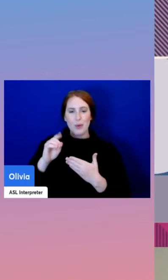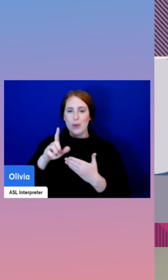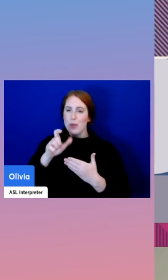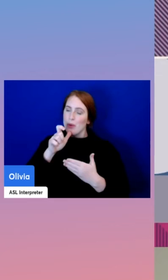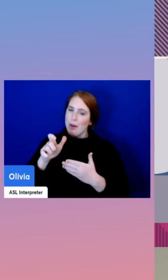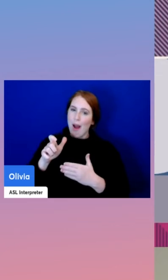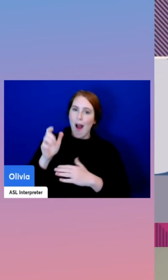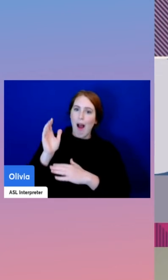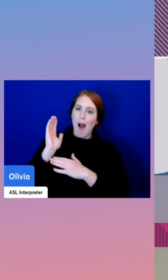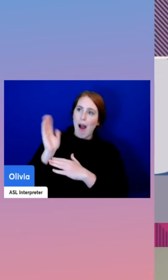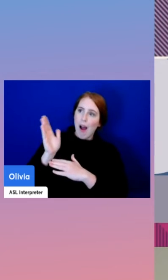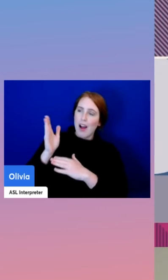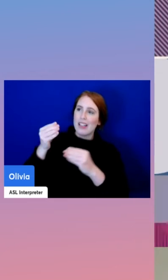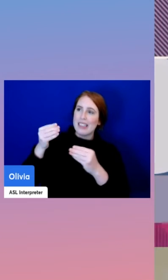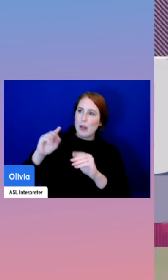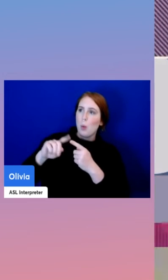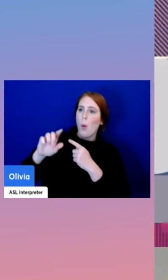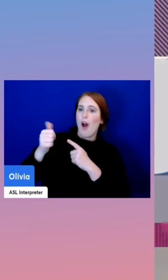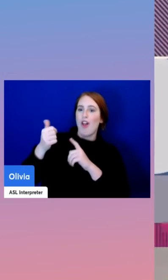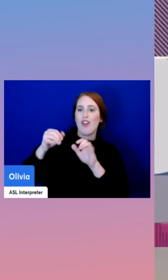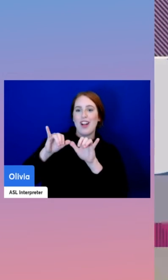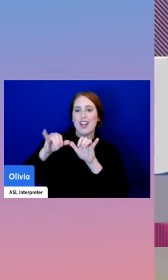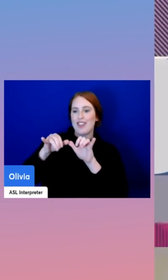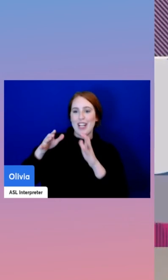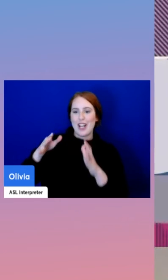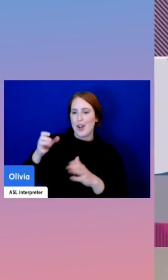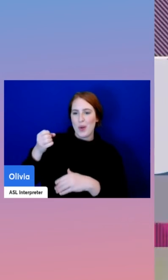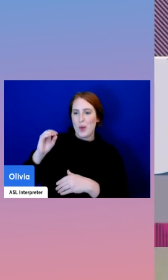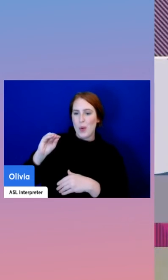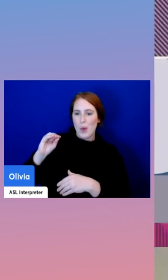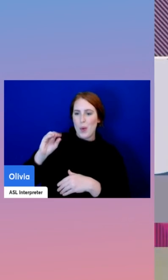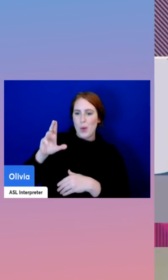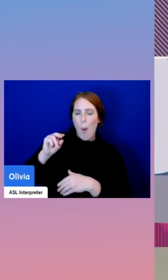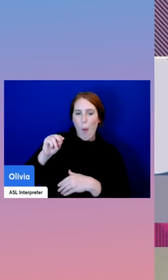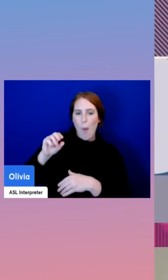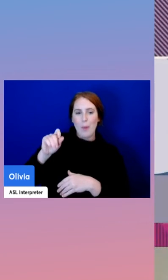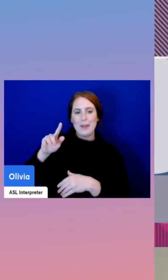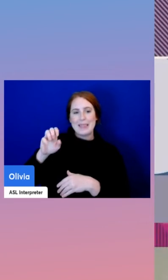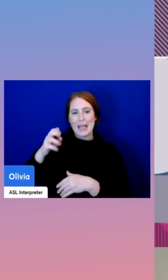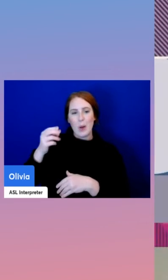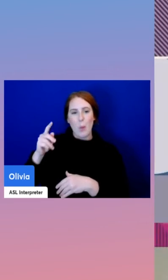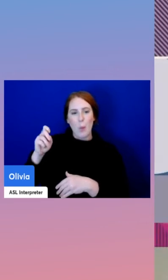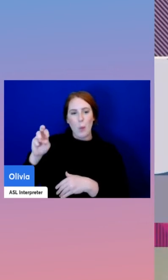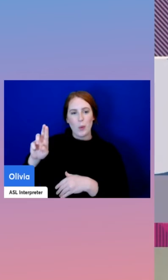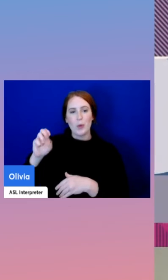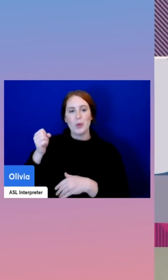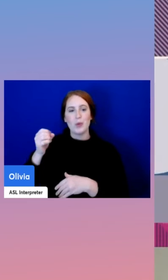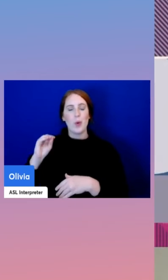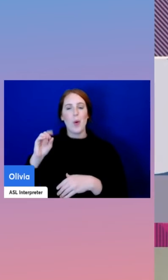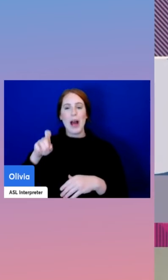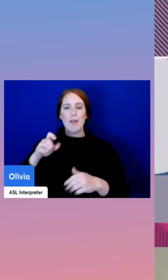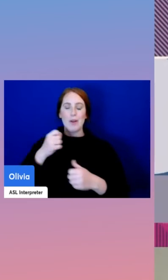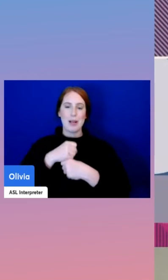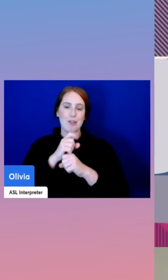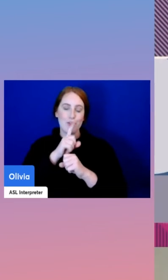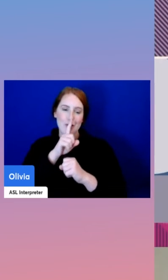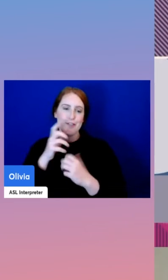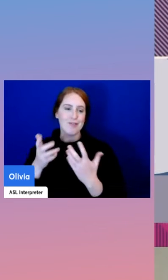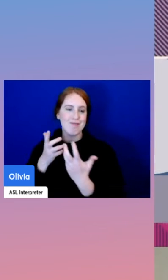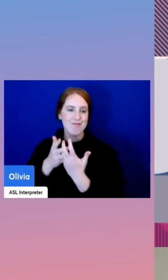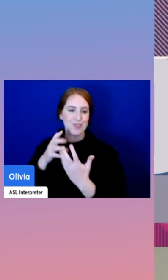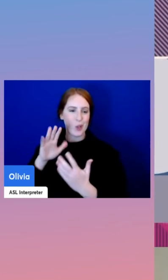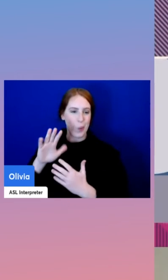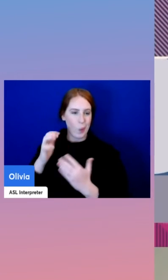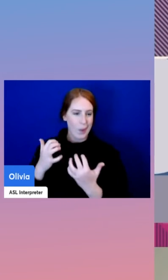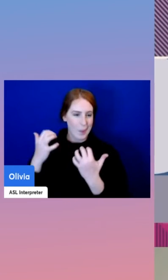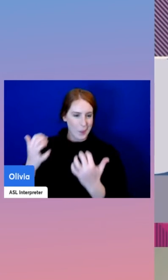them directly because they'll be needing to buy in. So you need to make sure that it is tailored appropriately and make sure it is easy to